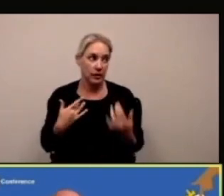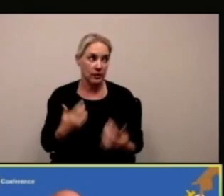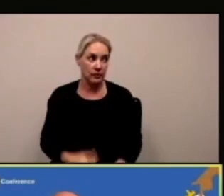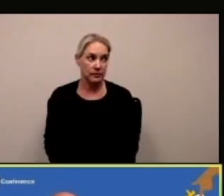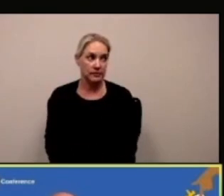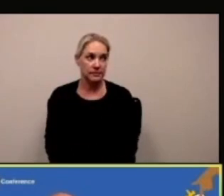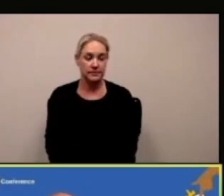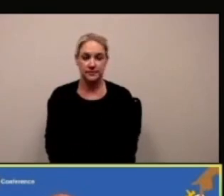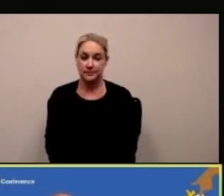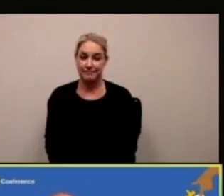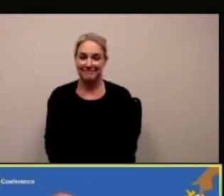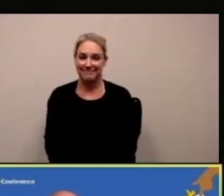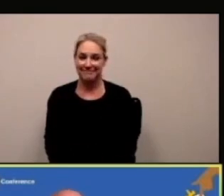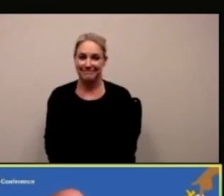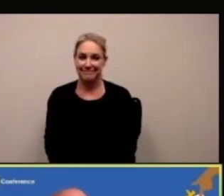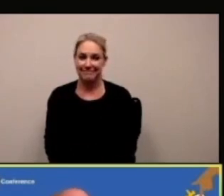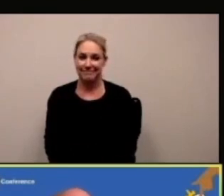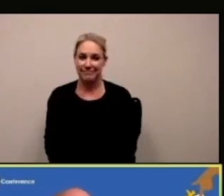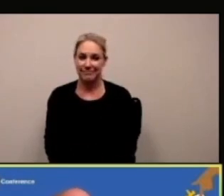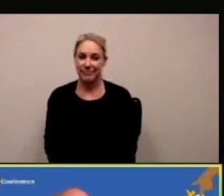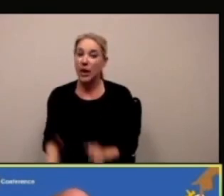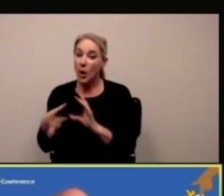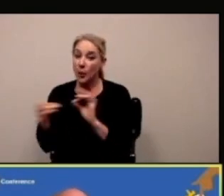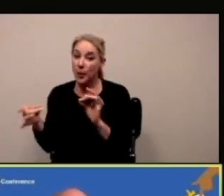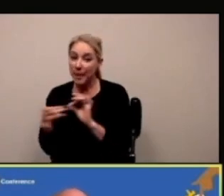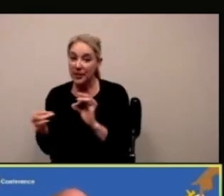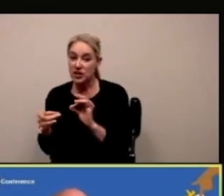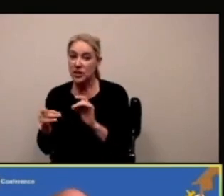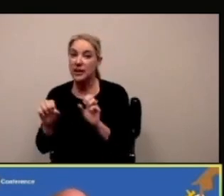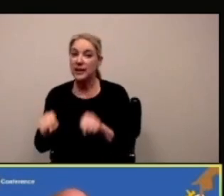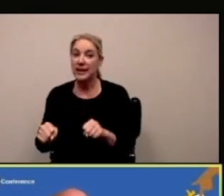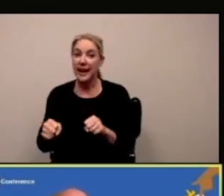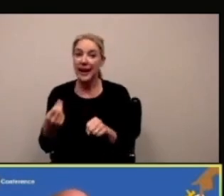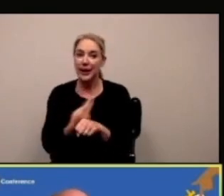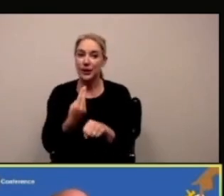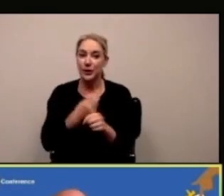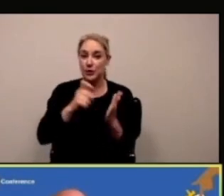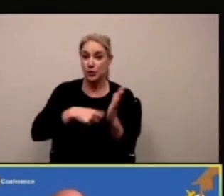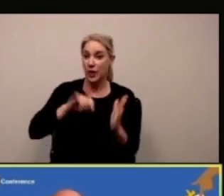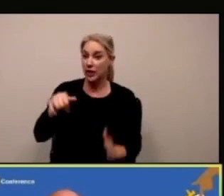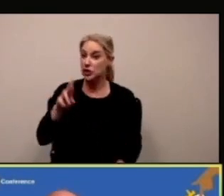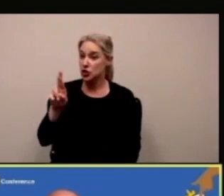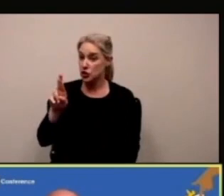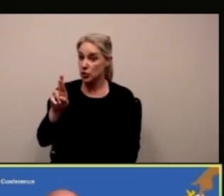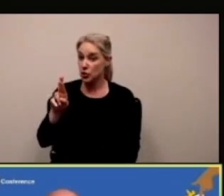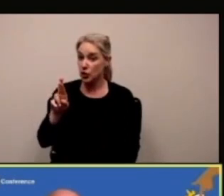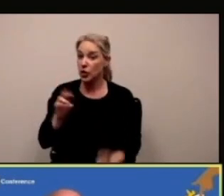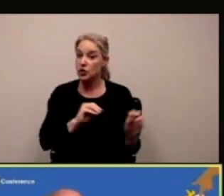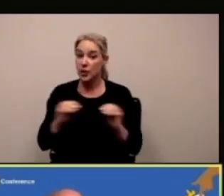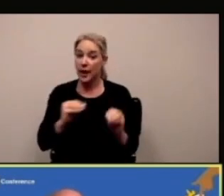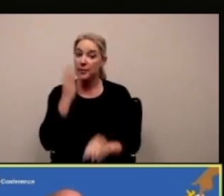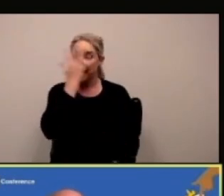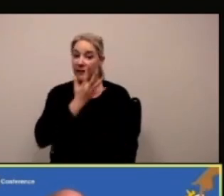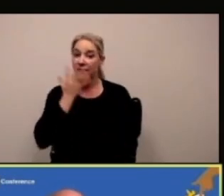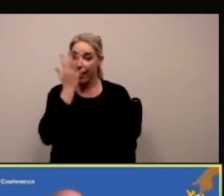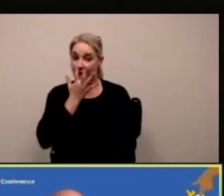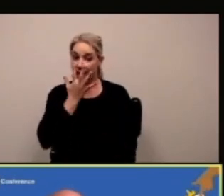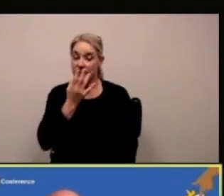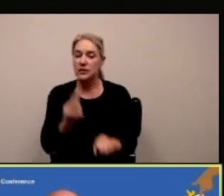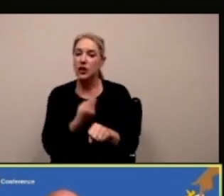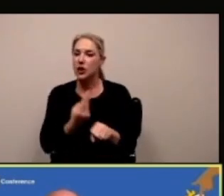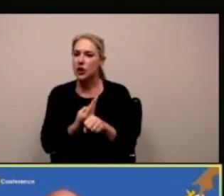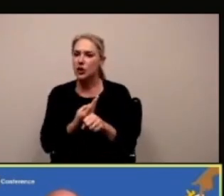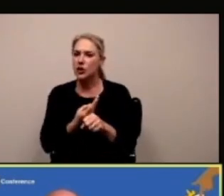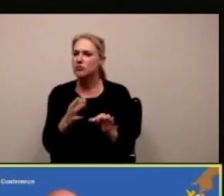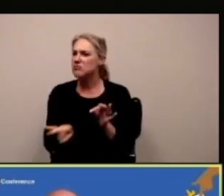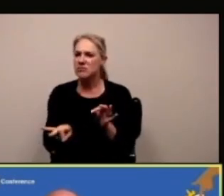You can also do this, as we mentioned, using Scratch Junior to animate a face, using some of the simple tutorials available through